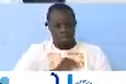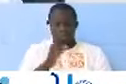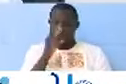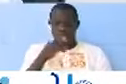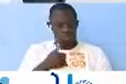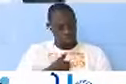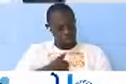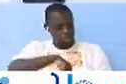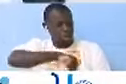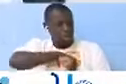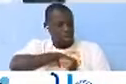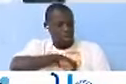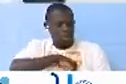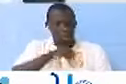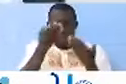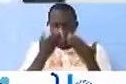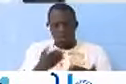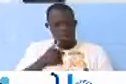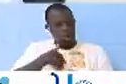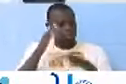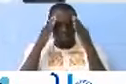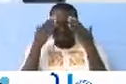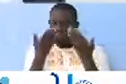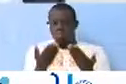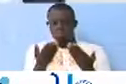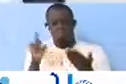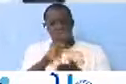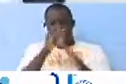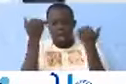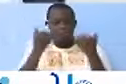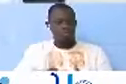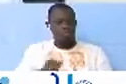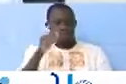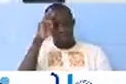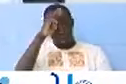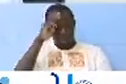to me, well, as far as now, I don't know as yet what is the reason.